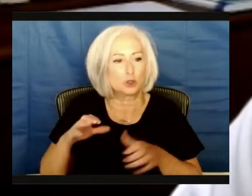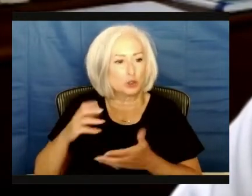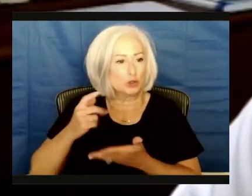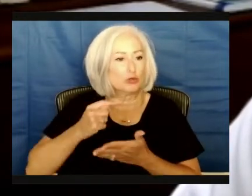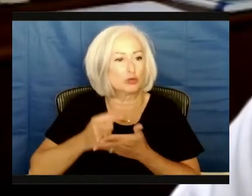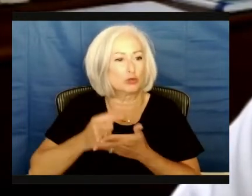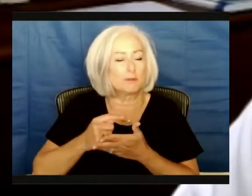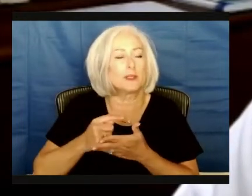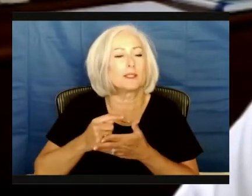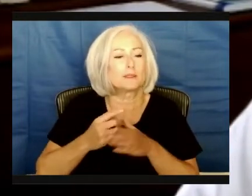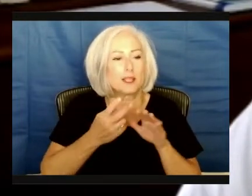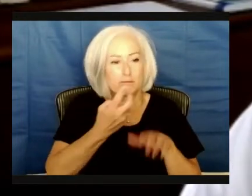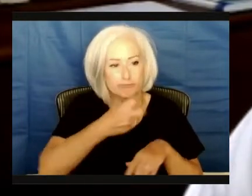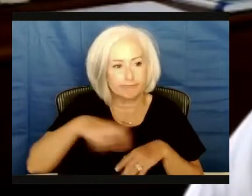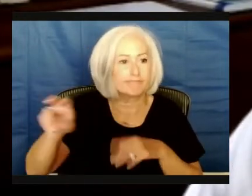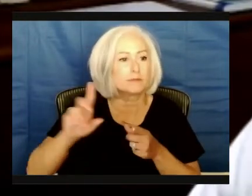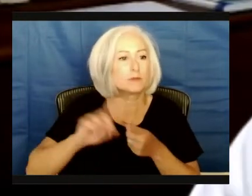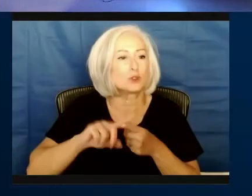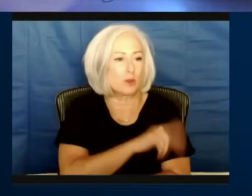those patients.